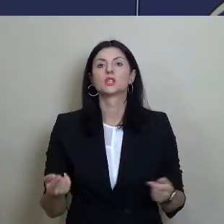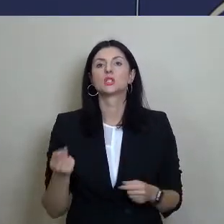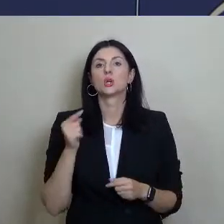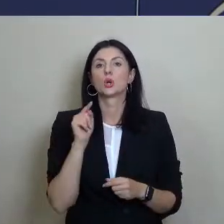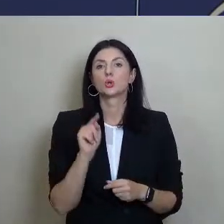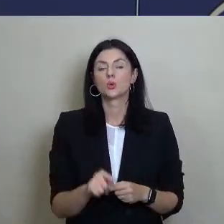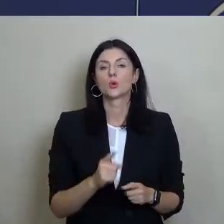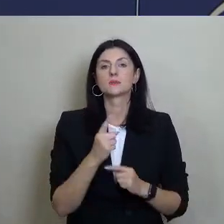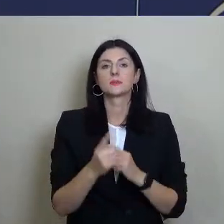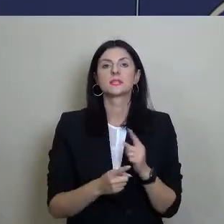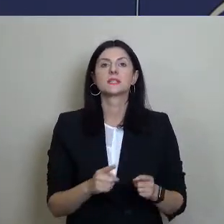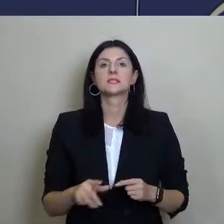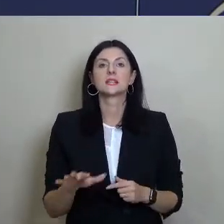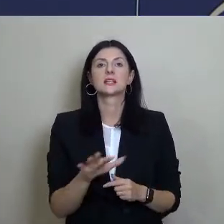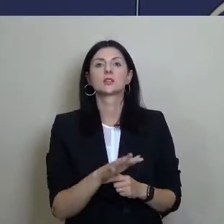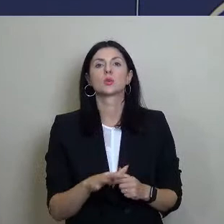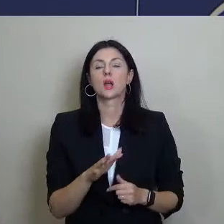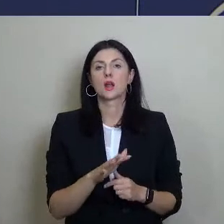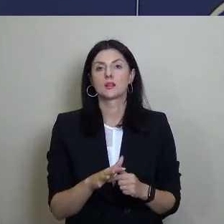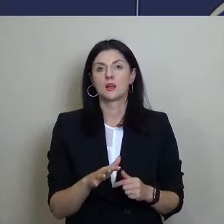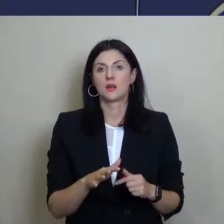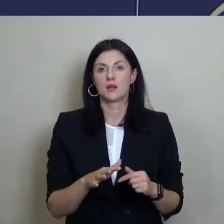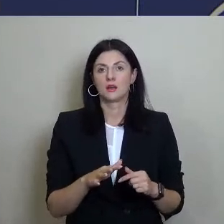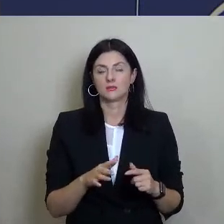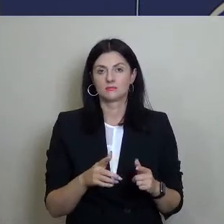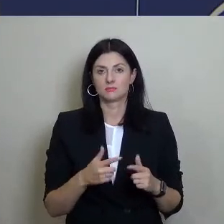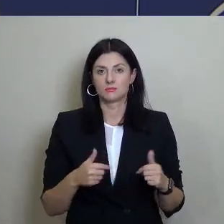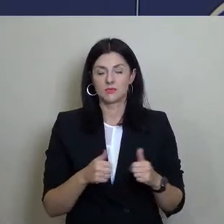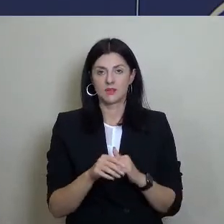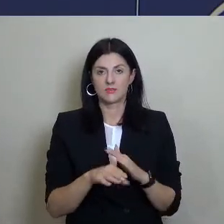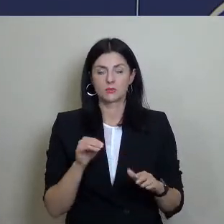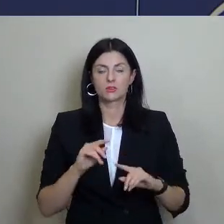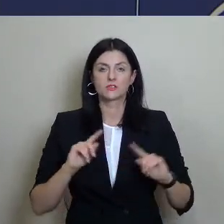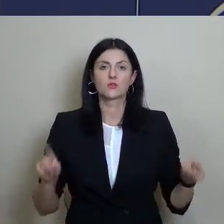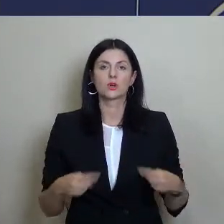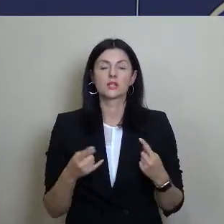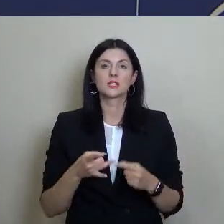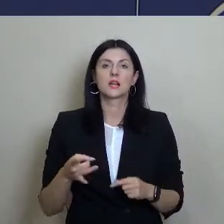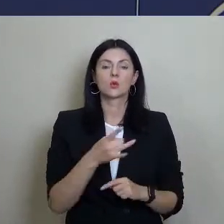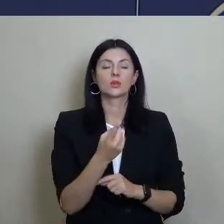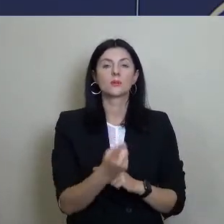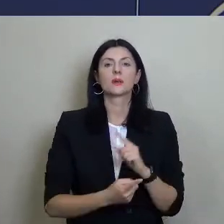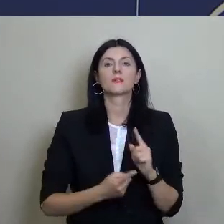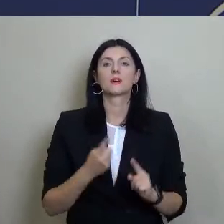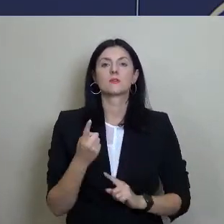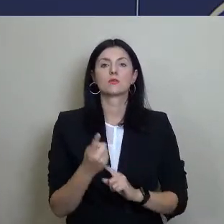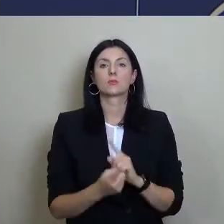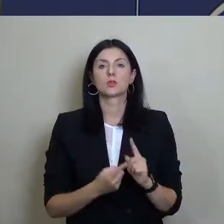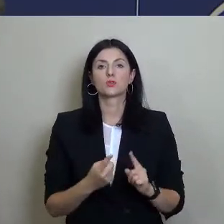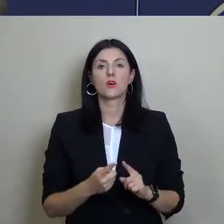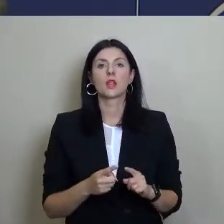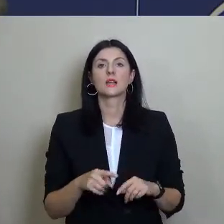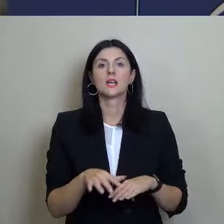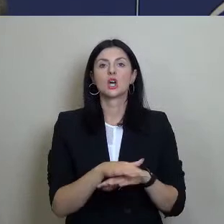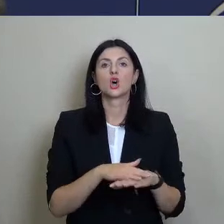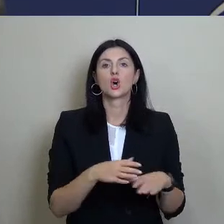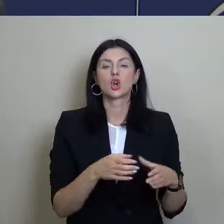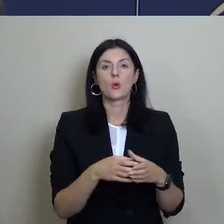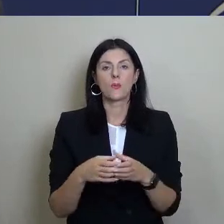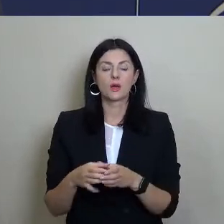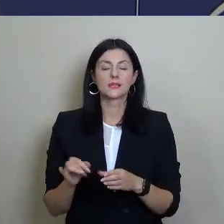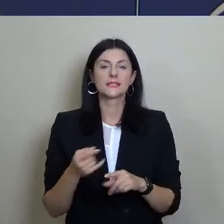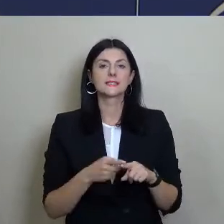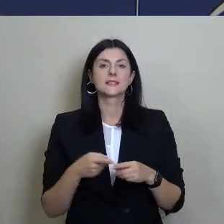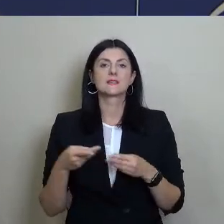but we have the territorial structure changed in Ukraine. In Ukraine, rayons have been established,